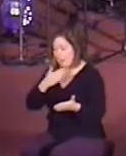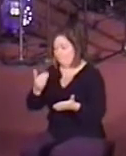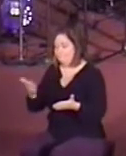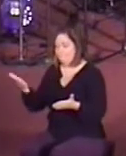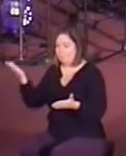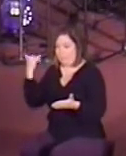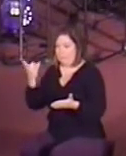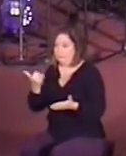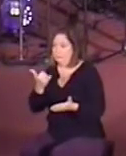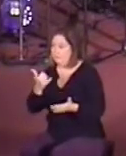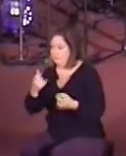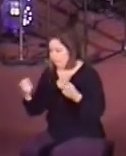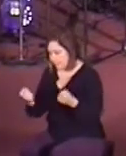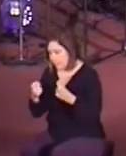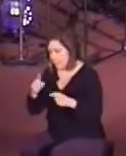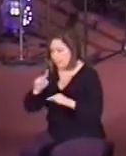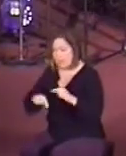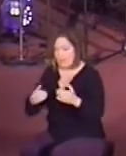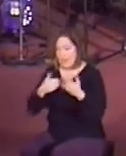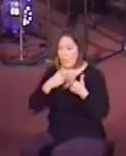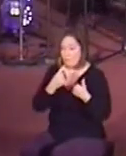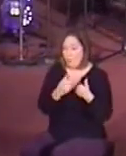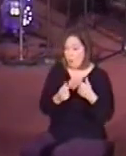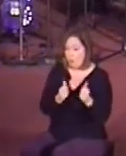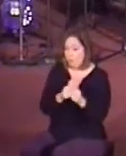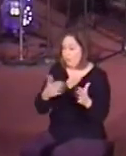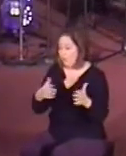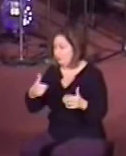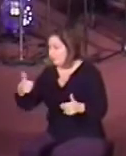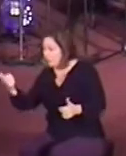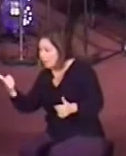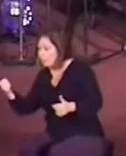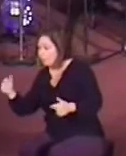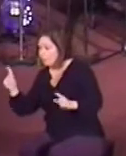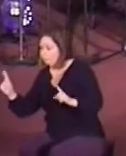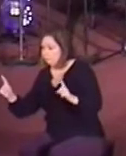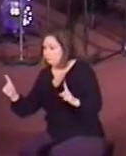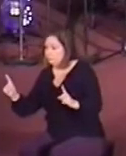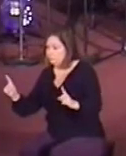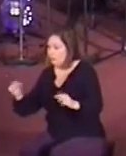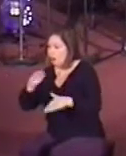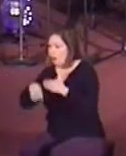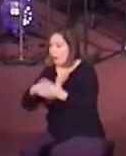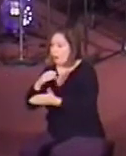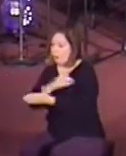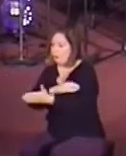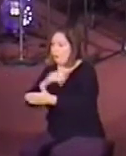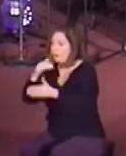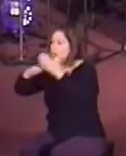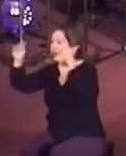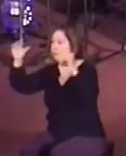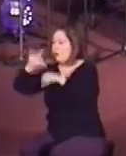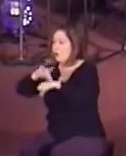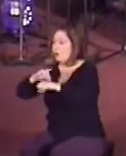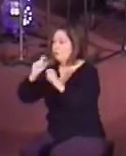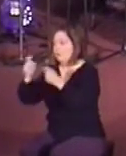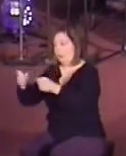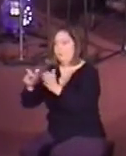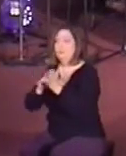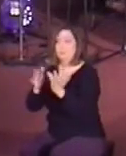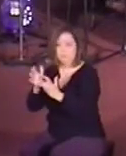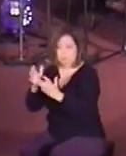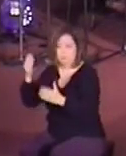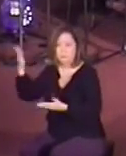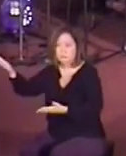past. And you can't have one without the other. The Bible says that all authority in heaven and on earth has been given to